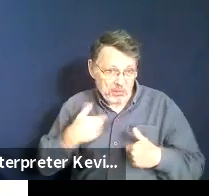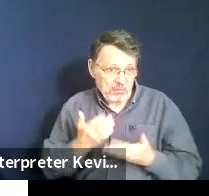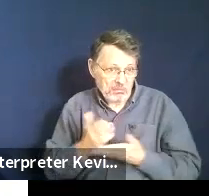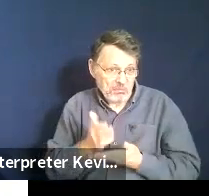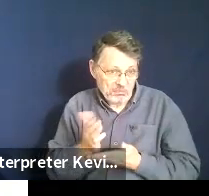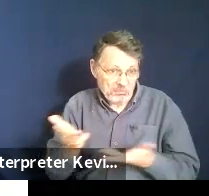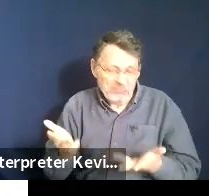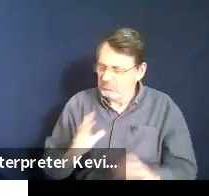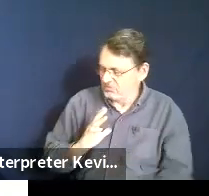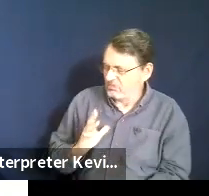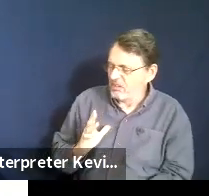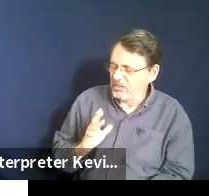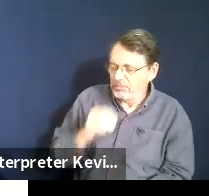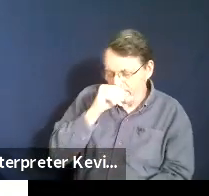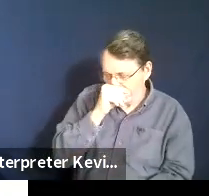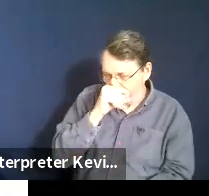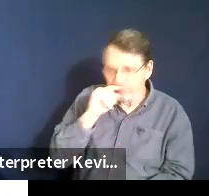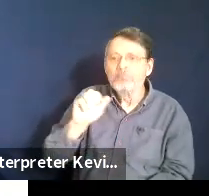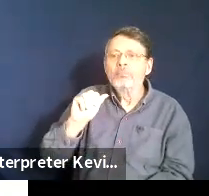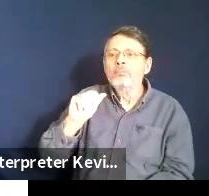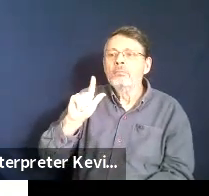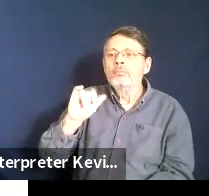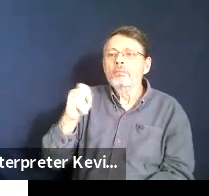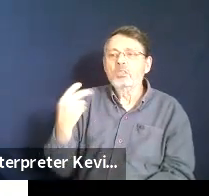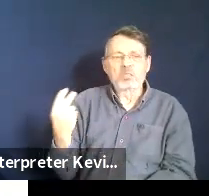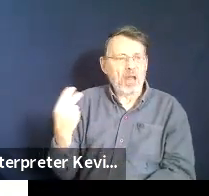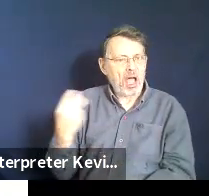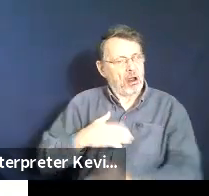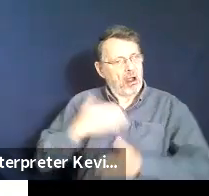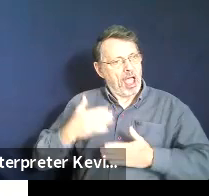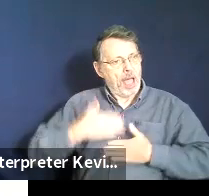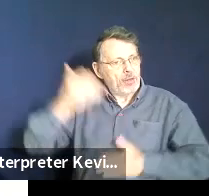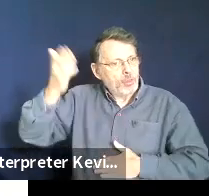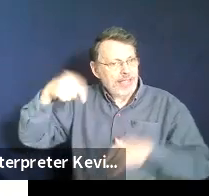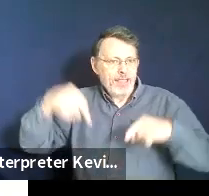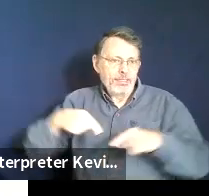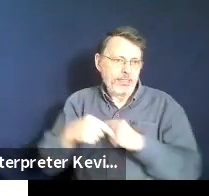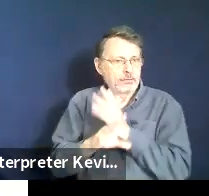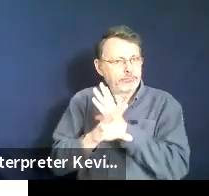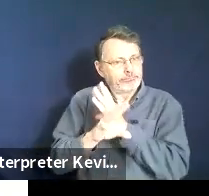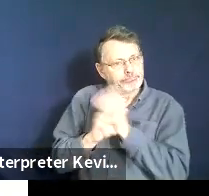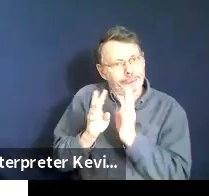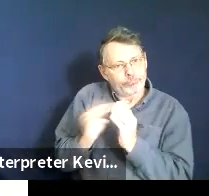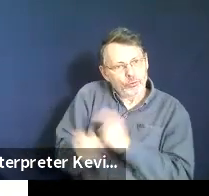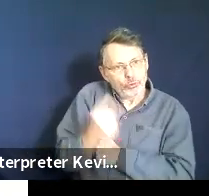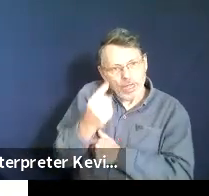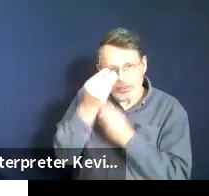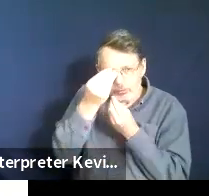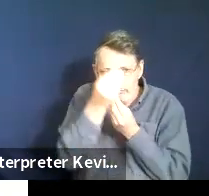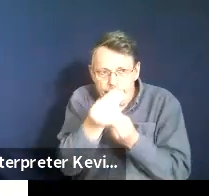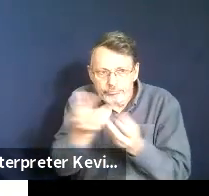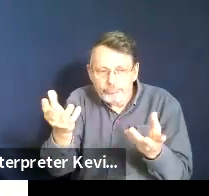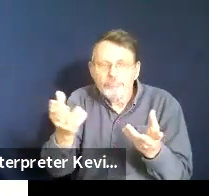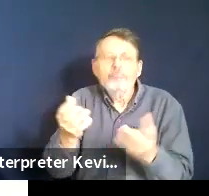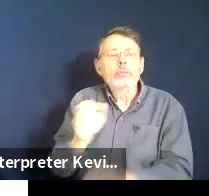fine. You're fine. Okay, yes. Great. Alicia Welsh and I are pleased to present this webinar today to inform the Pacific